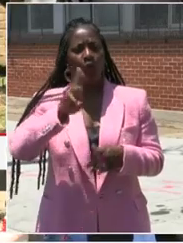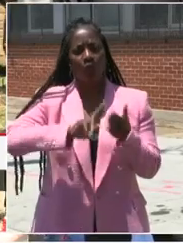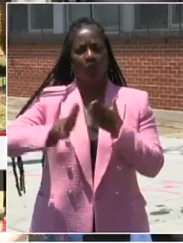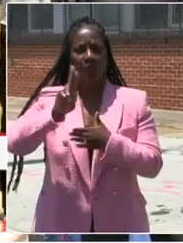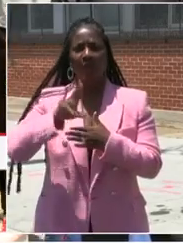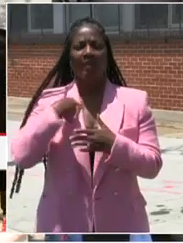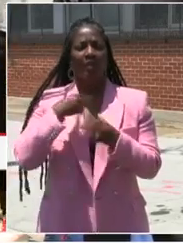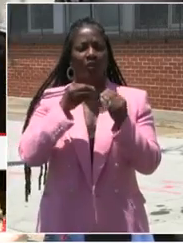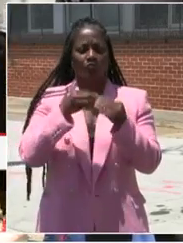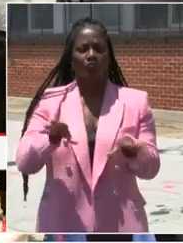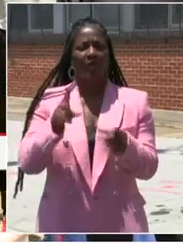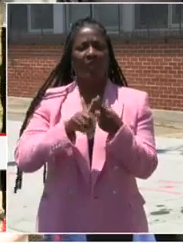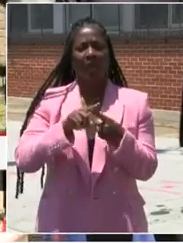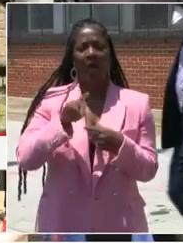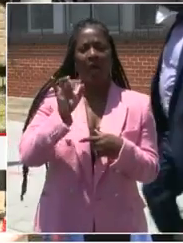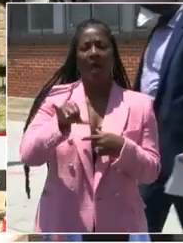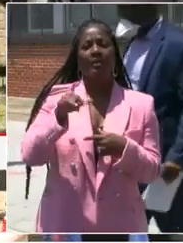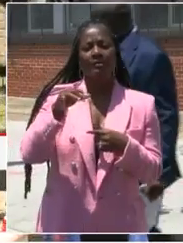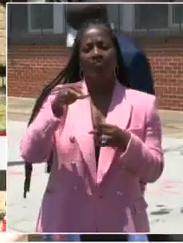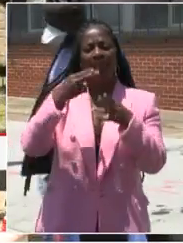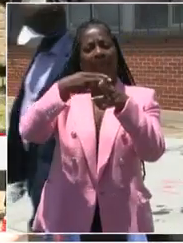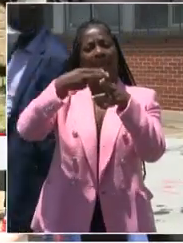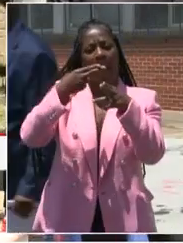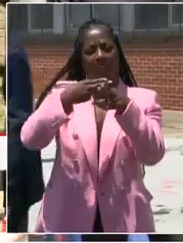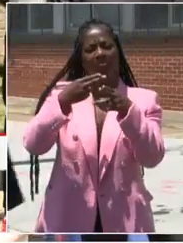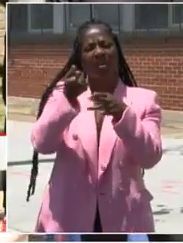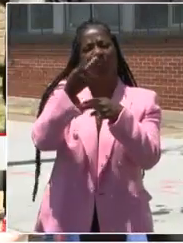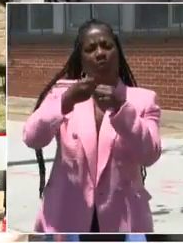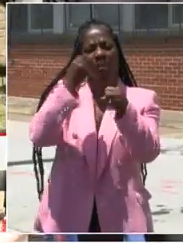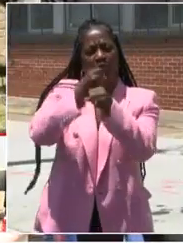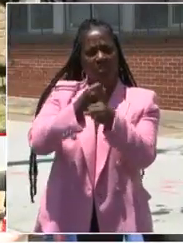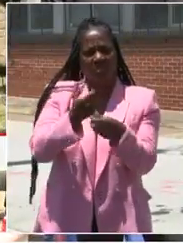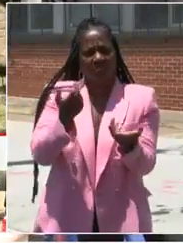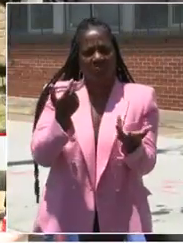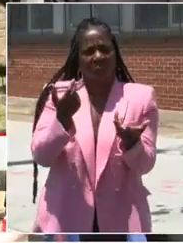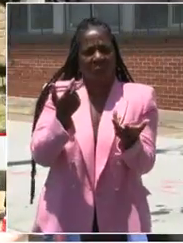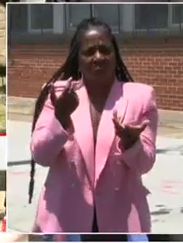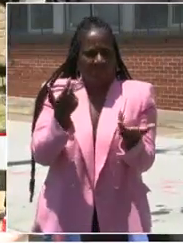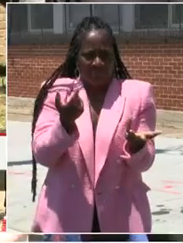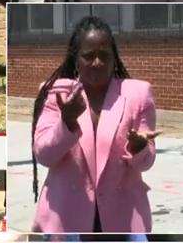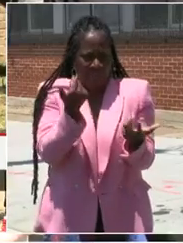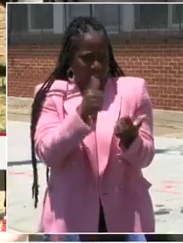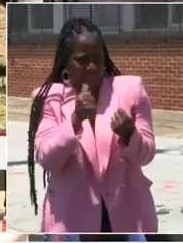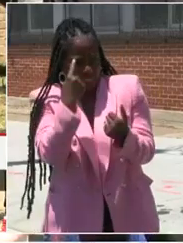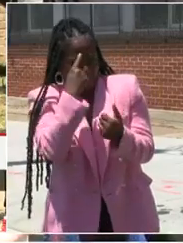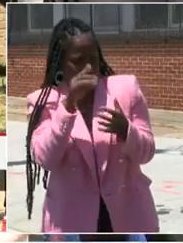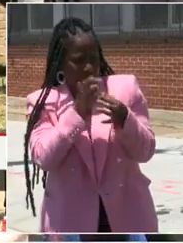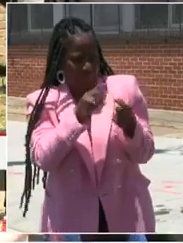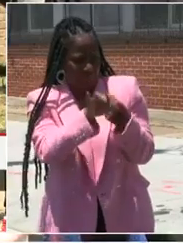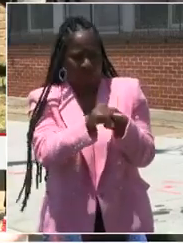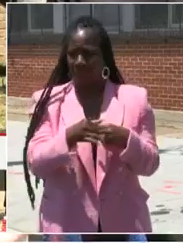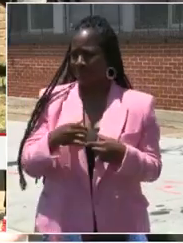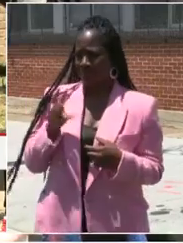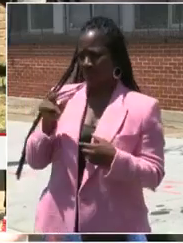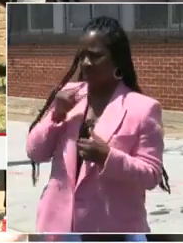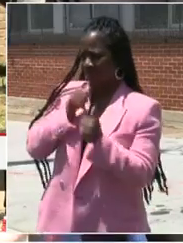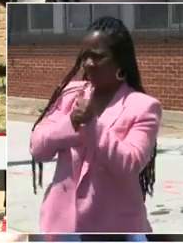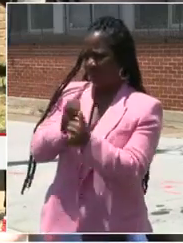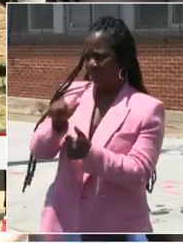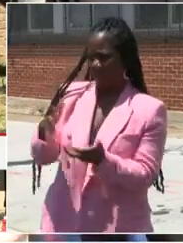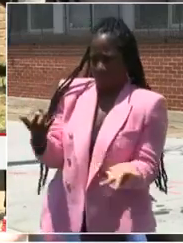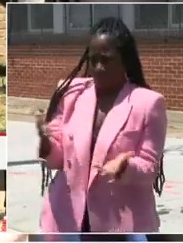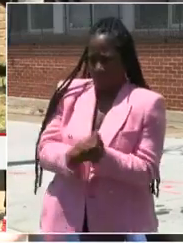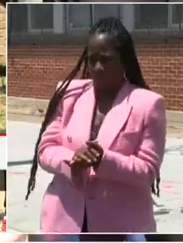dropping the Colonials moniker in the next few years. Any thoughts on that at all? Any reaction? I don't. I haven't followed